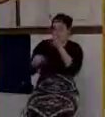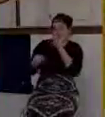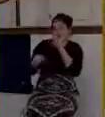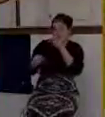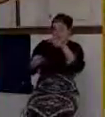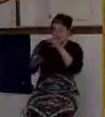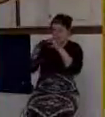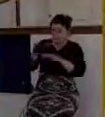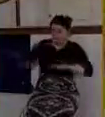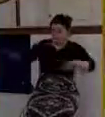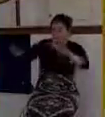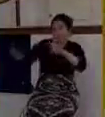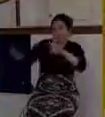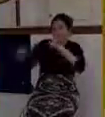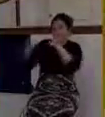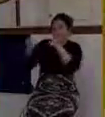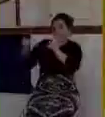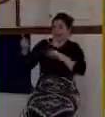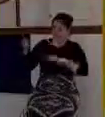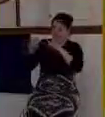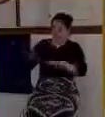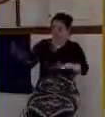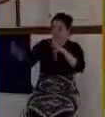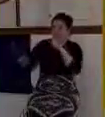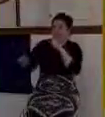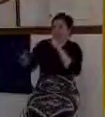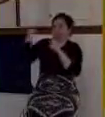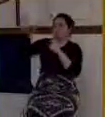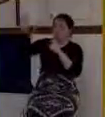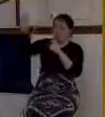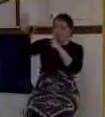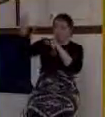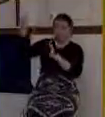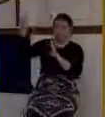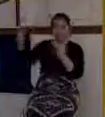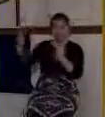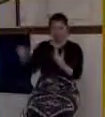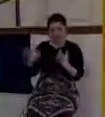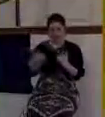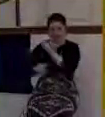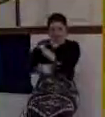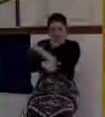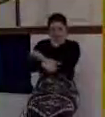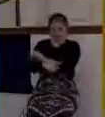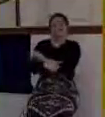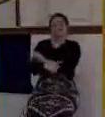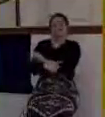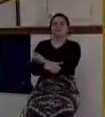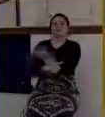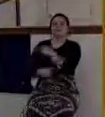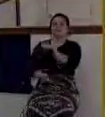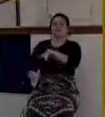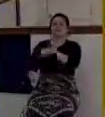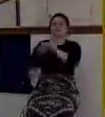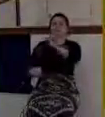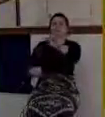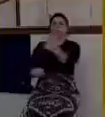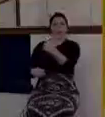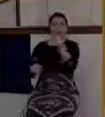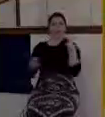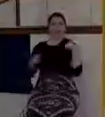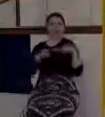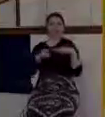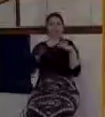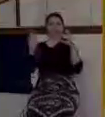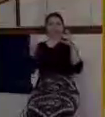the Son, the heir to the vineyard. He has full authority from God to do what he's doing. They were only the religious leaders' tenants in the vineyard,